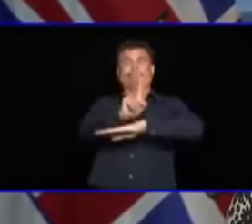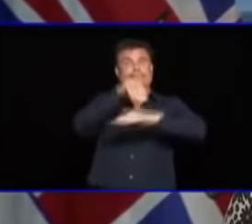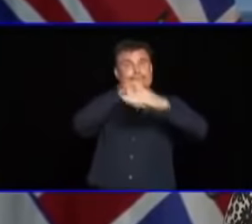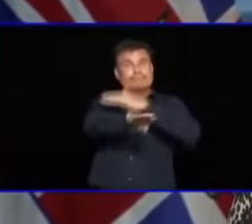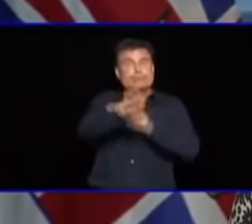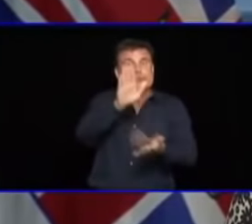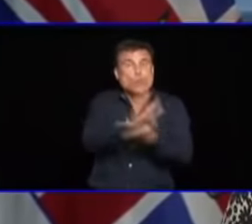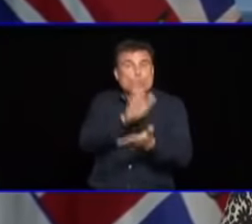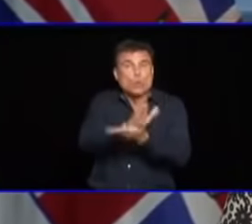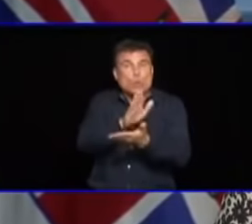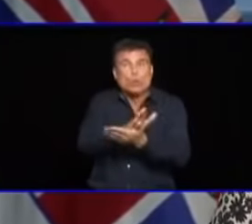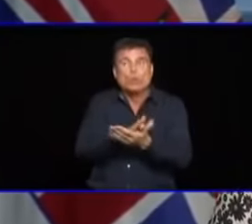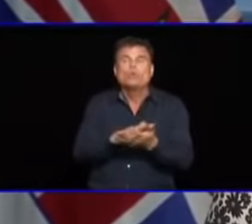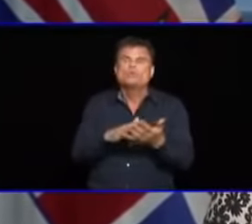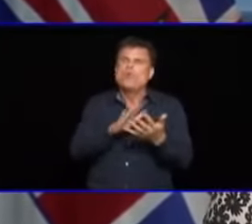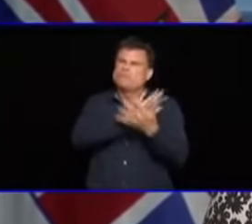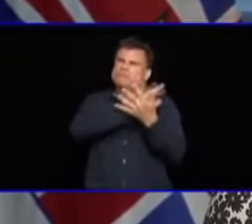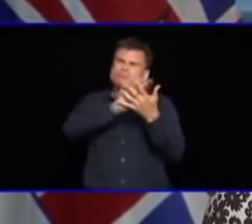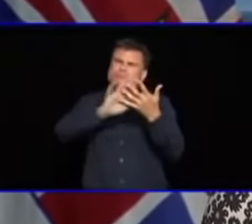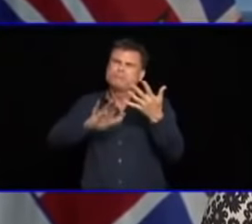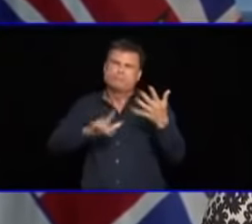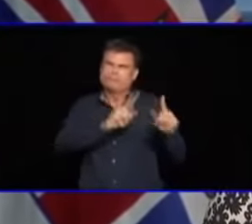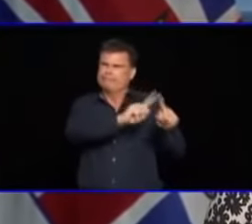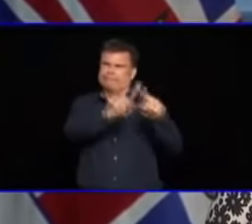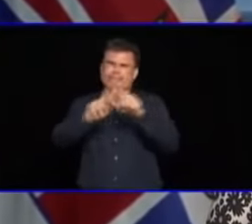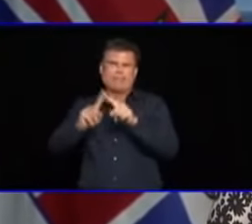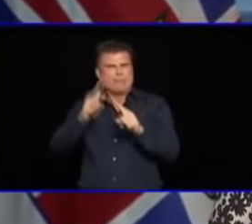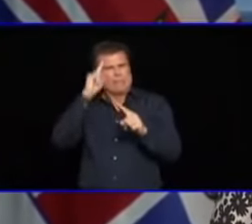of our life going forward.